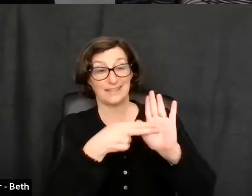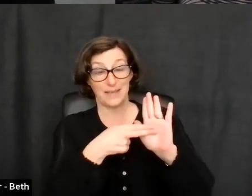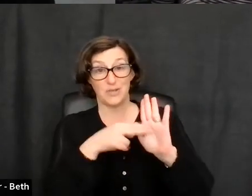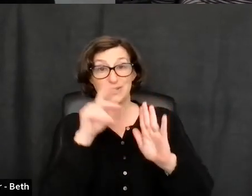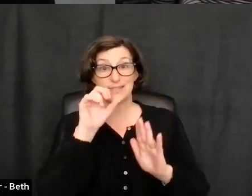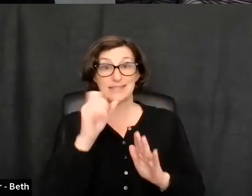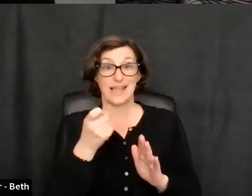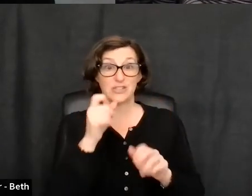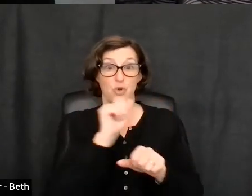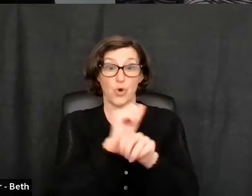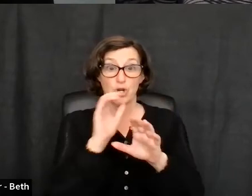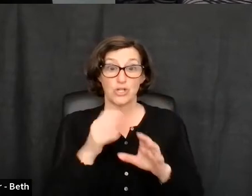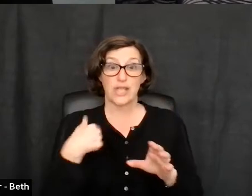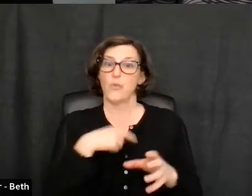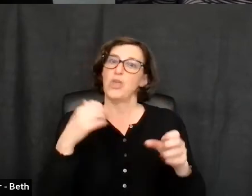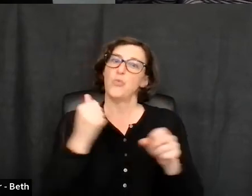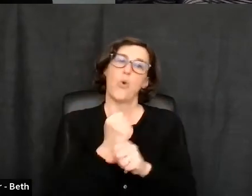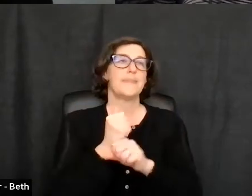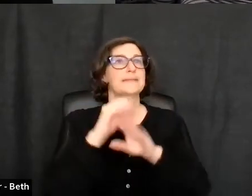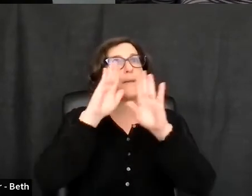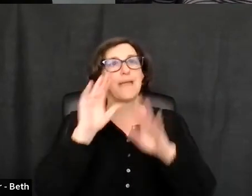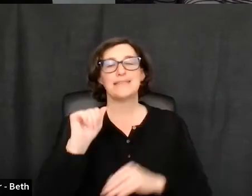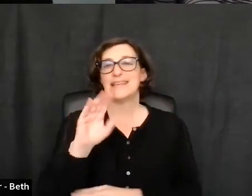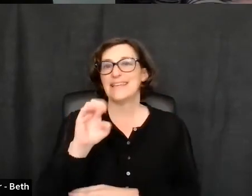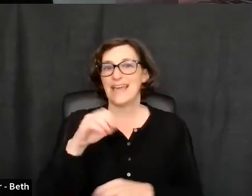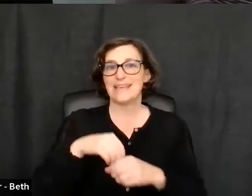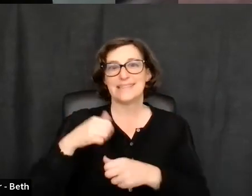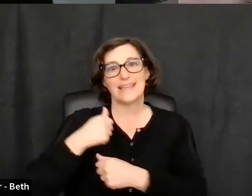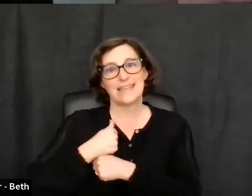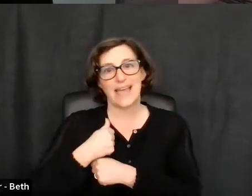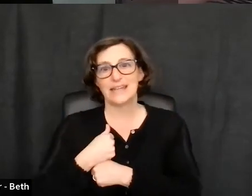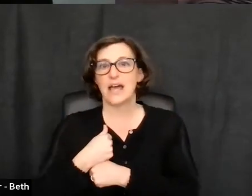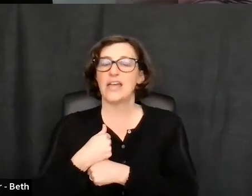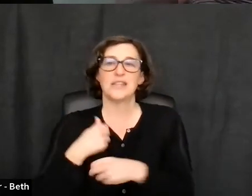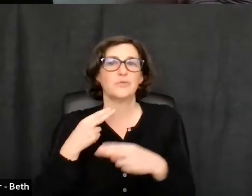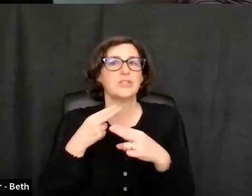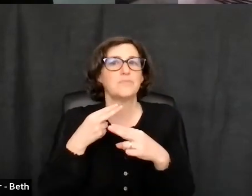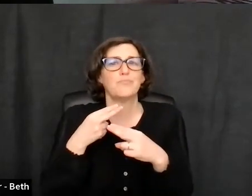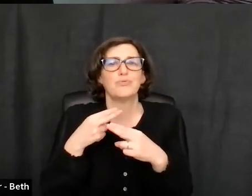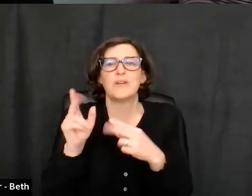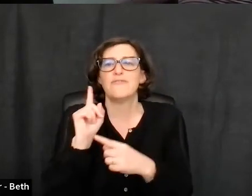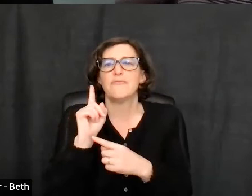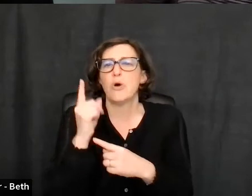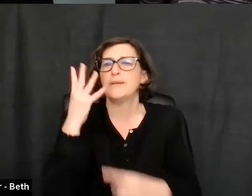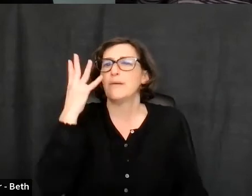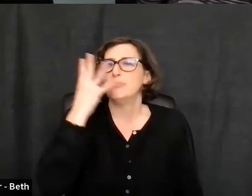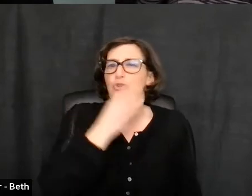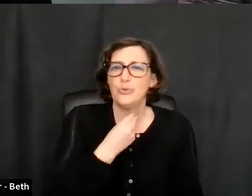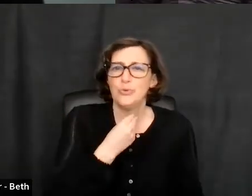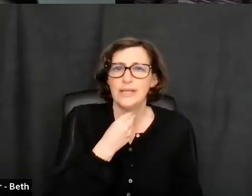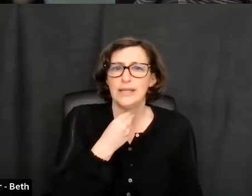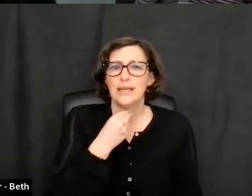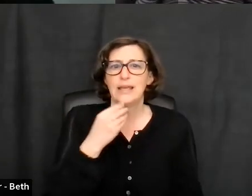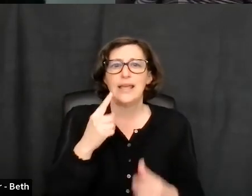this amazing case in Canada. And there was like this brief moment of like beauty, and then we